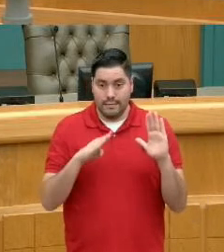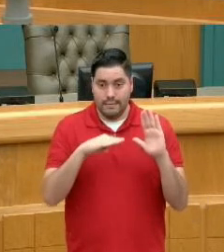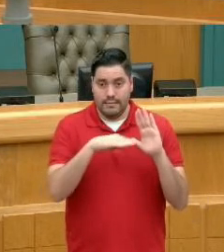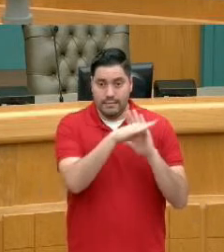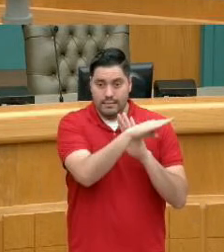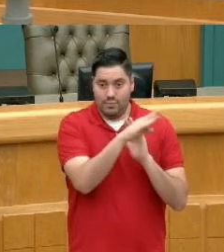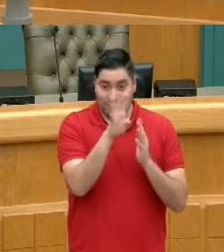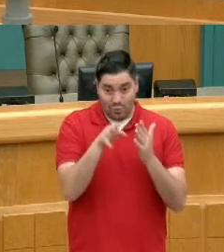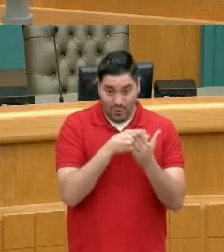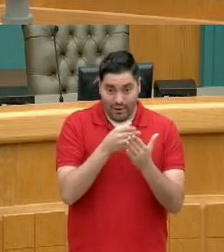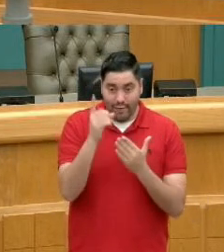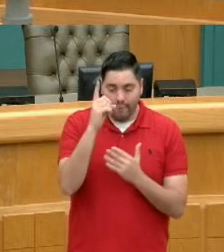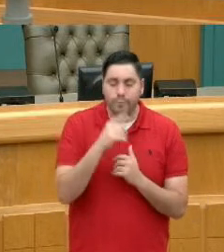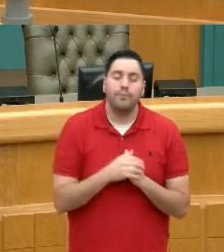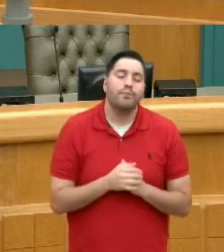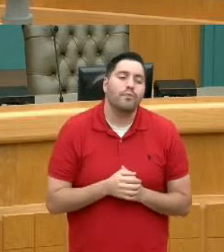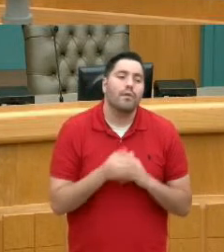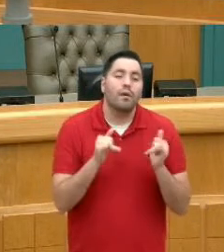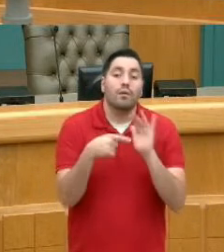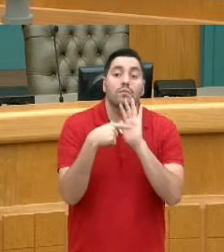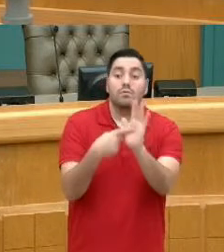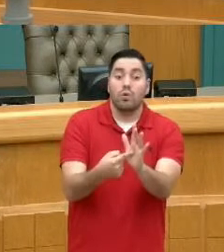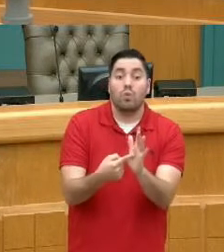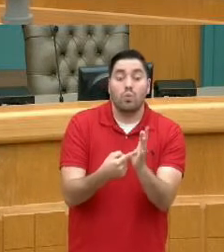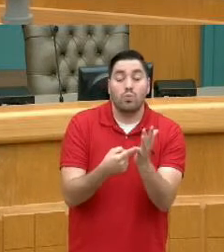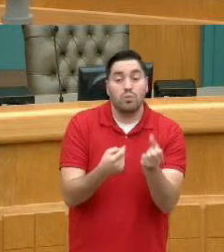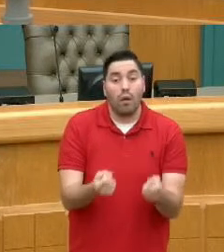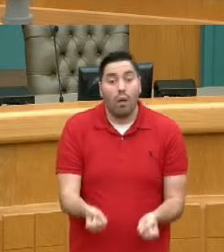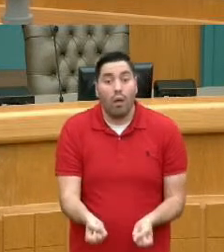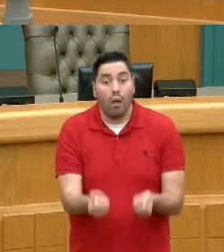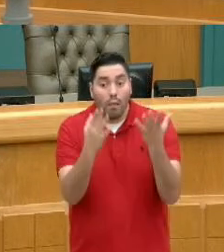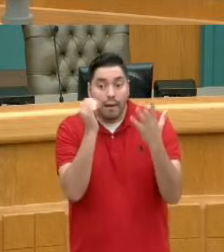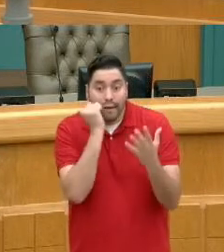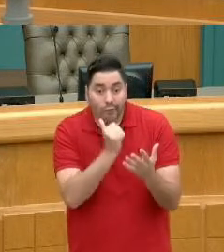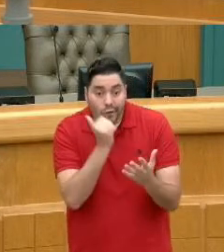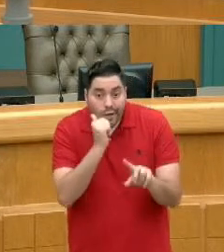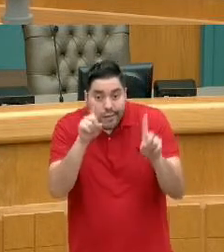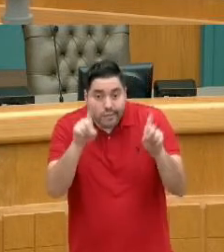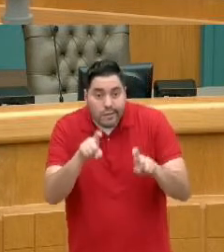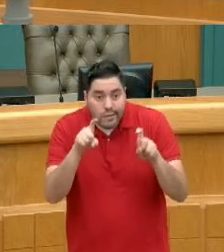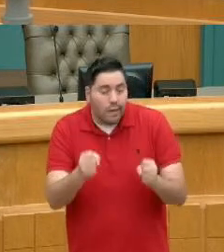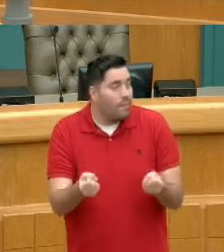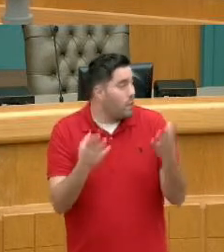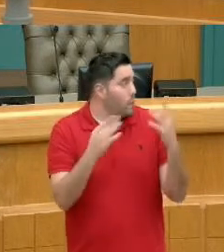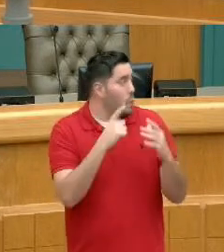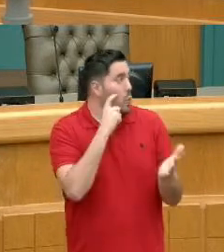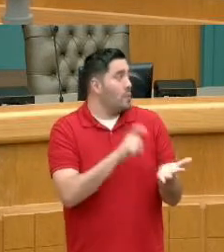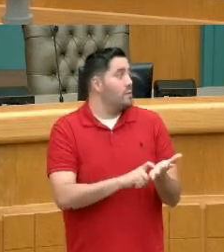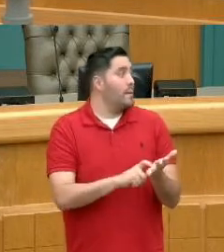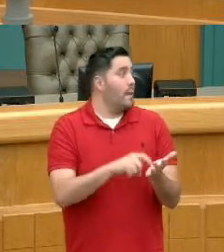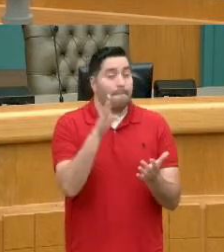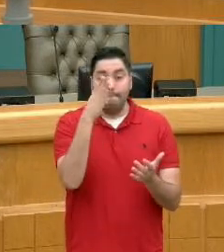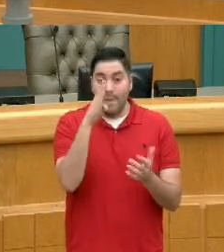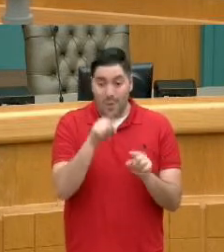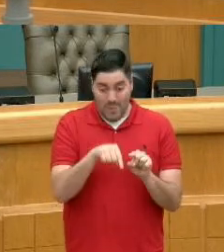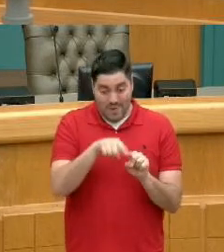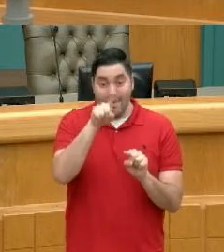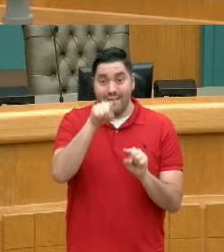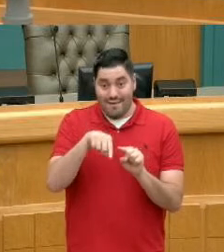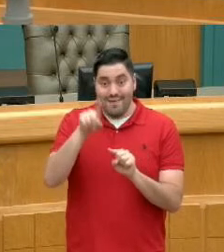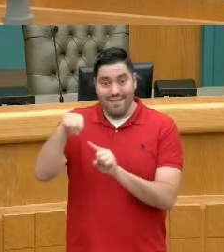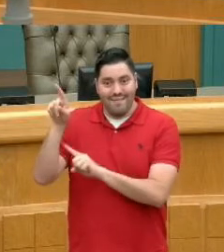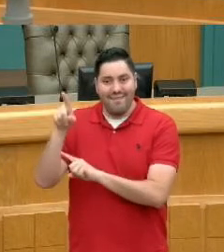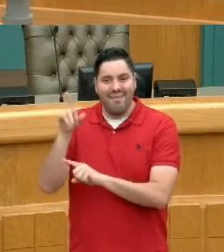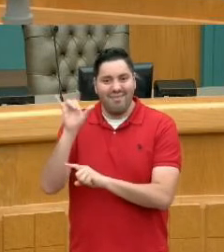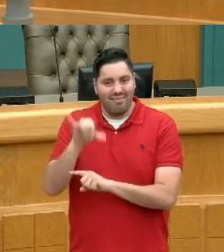this graph shows the number of tests performed per day, and those are the blue bars that are going up and down.